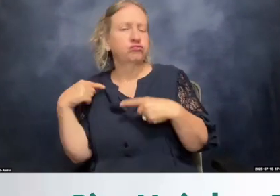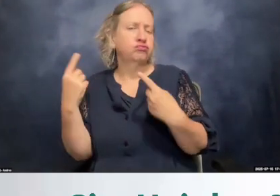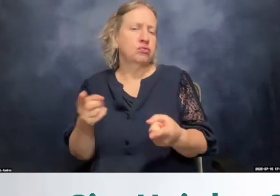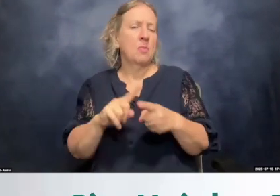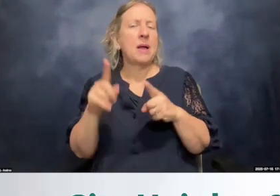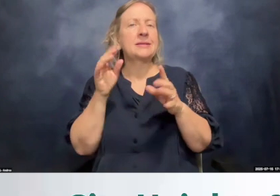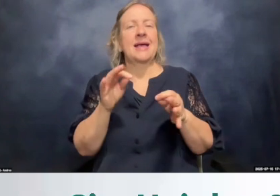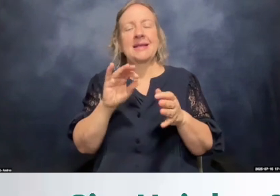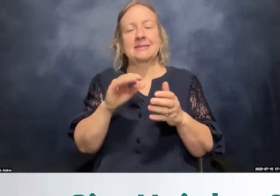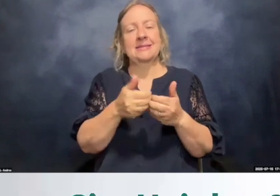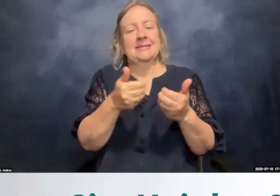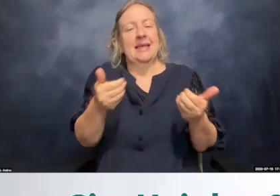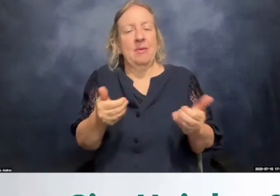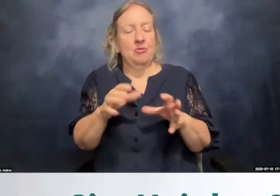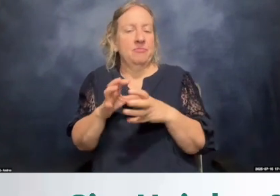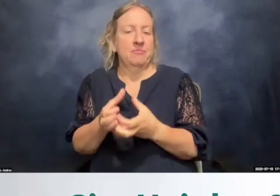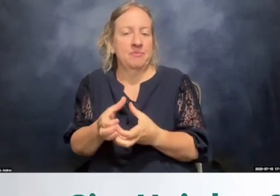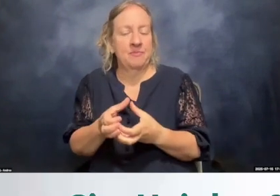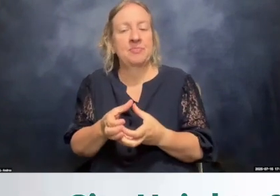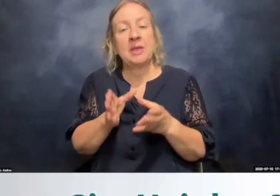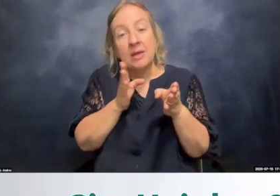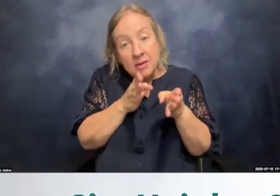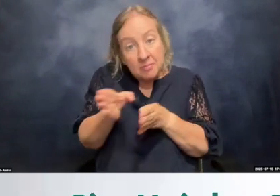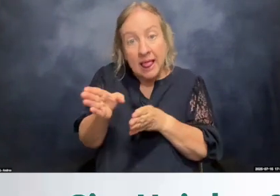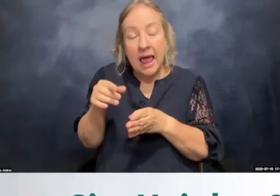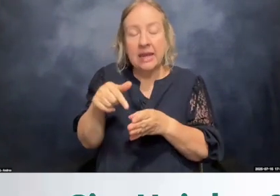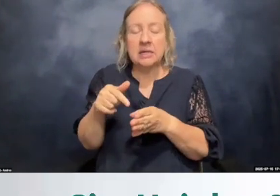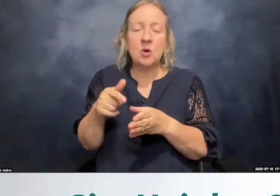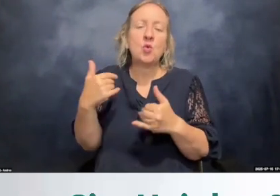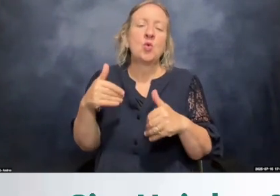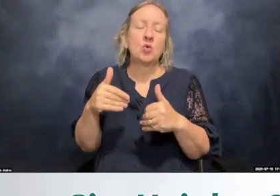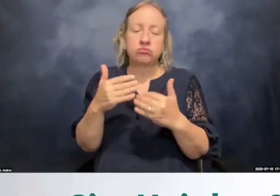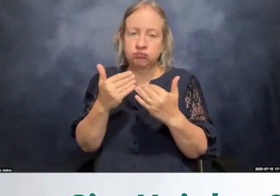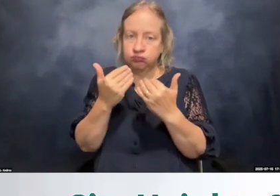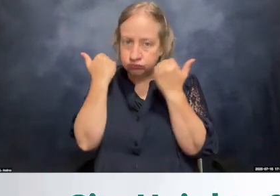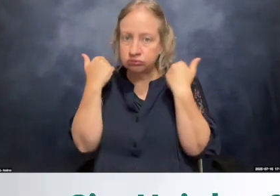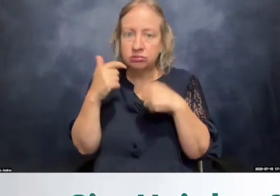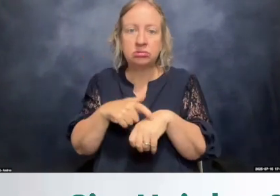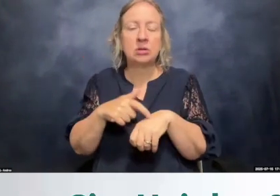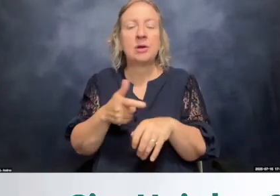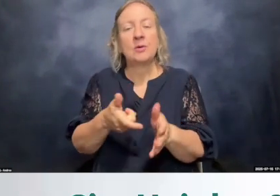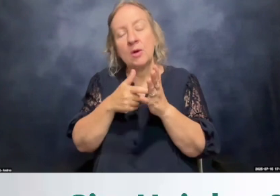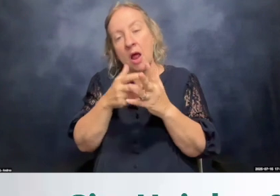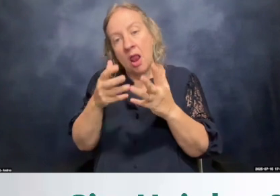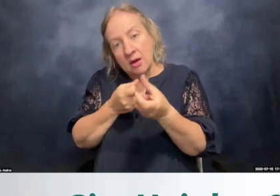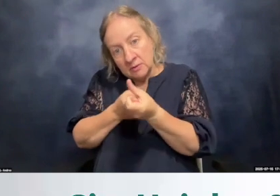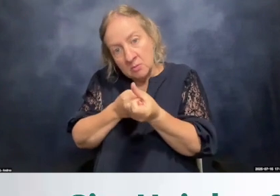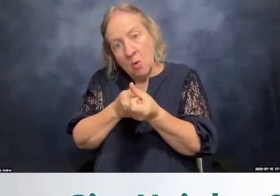separate category because planning projects take significant time and require dedicated support and focused